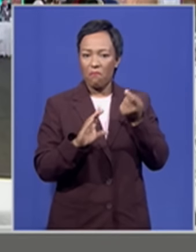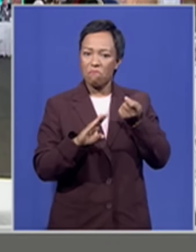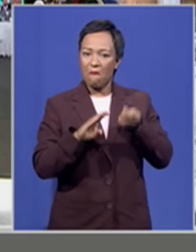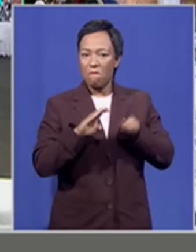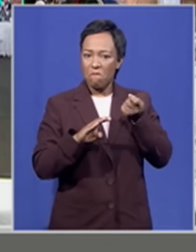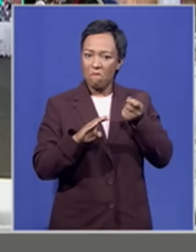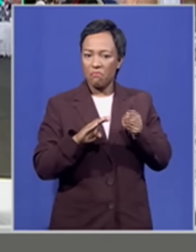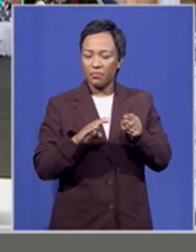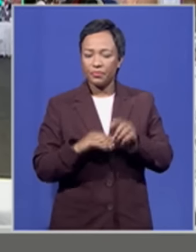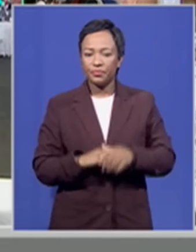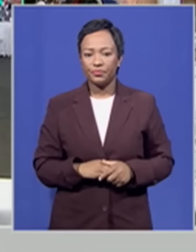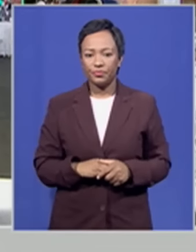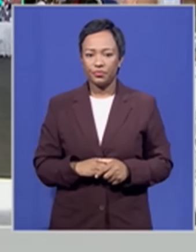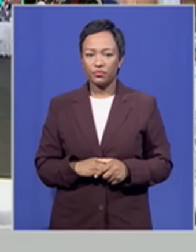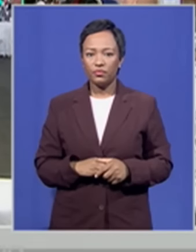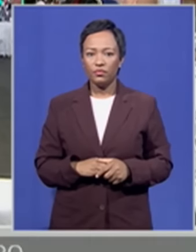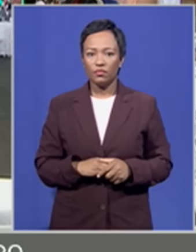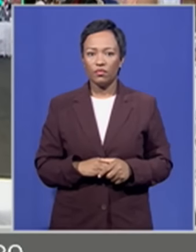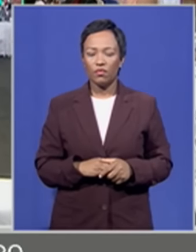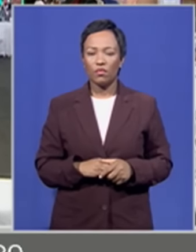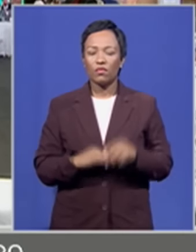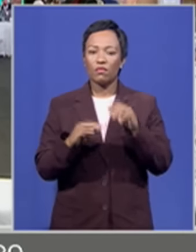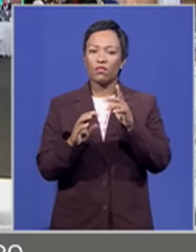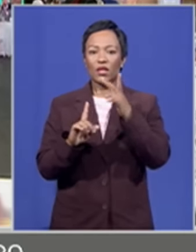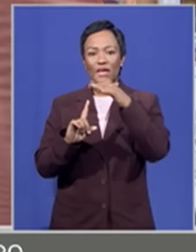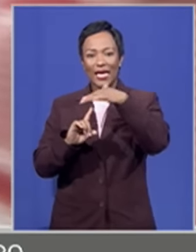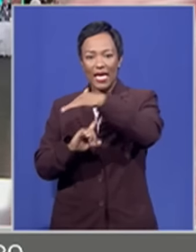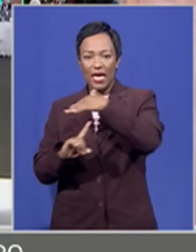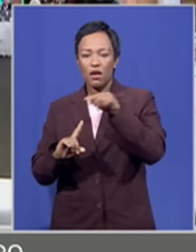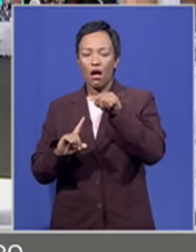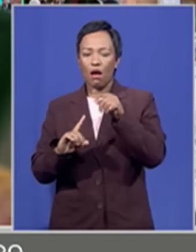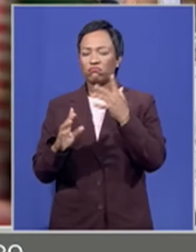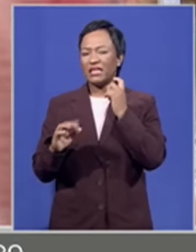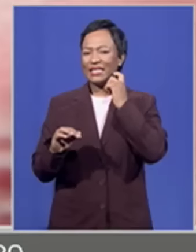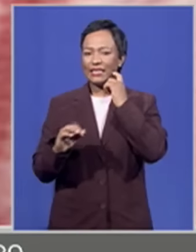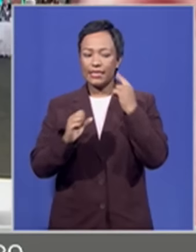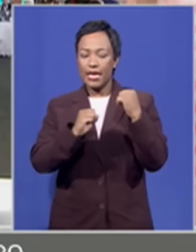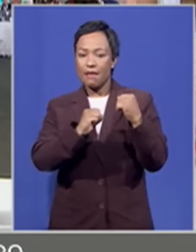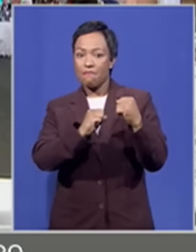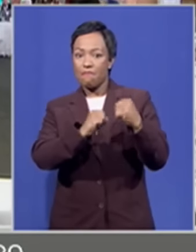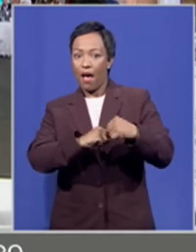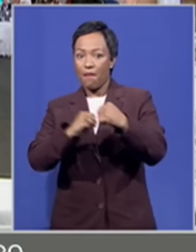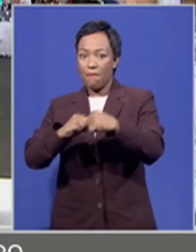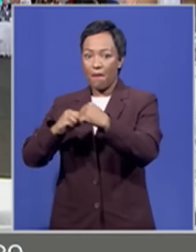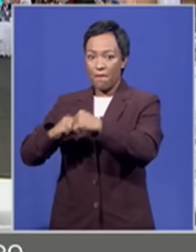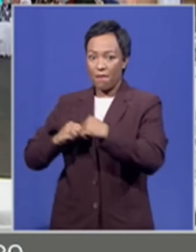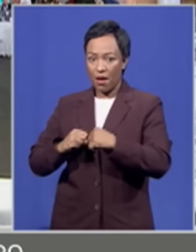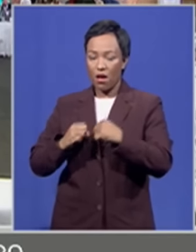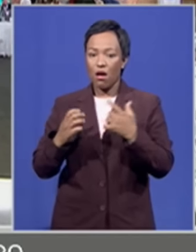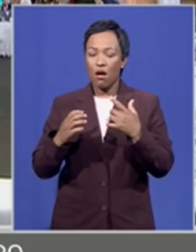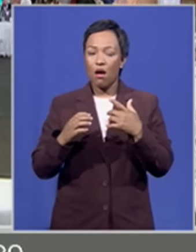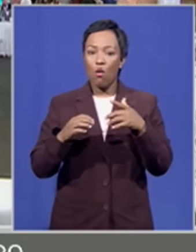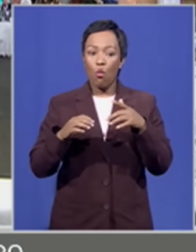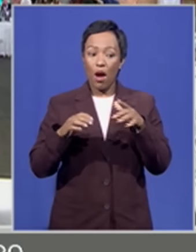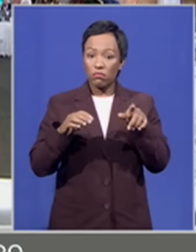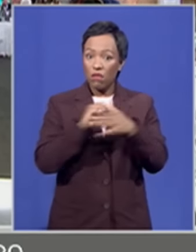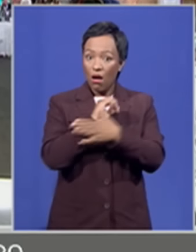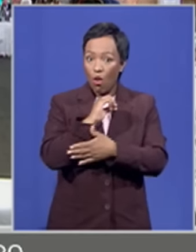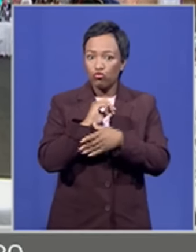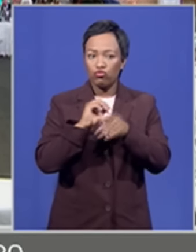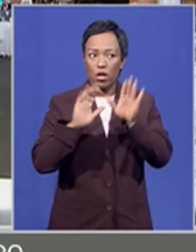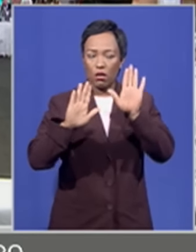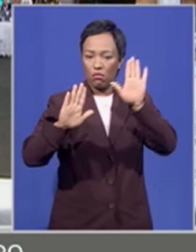Areas such as whistleblowing, it's easy to agree because all of us as nation, we agree that we must agree. It's modalities around it that you find